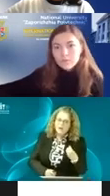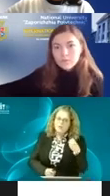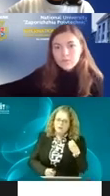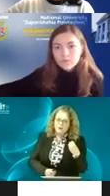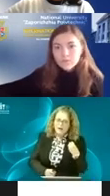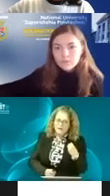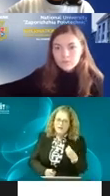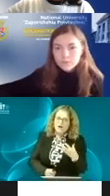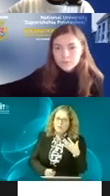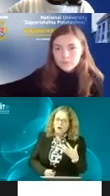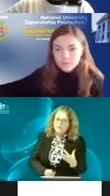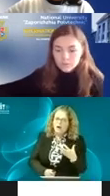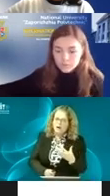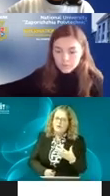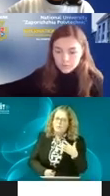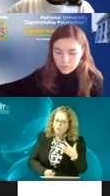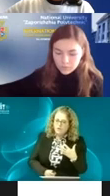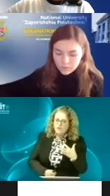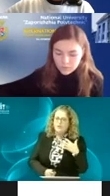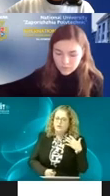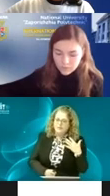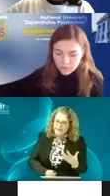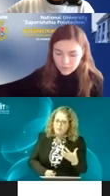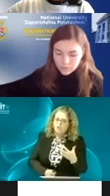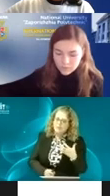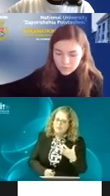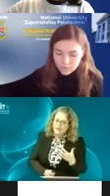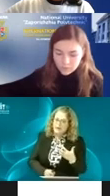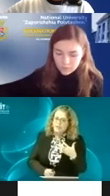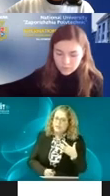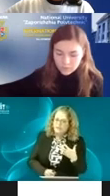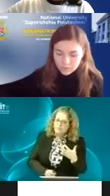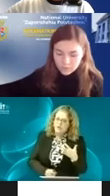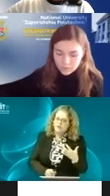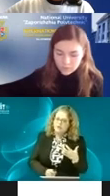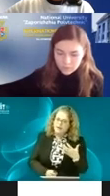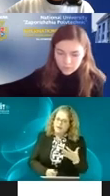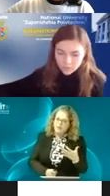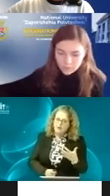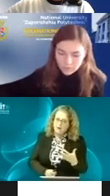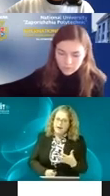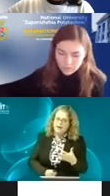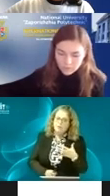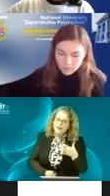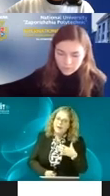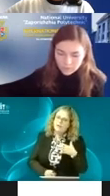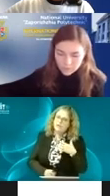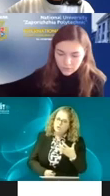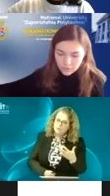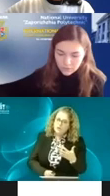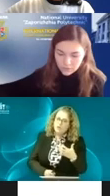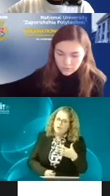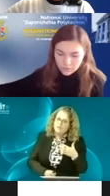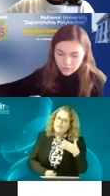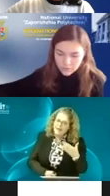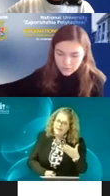really recognize what are the emotions, the emotional state that the speaker is under. And we can